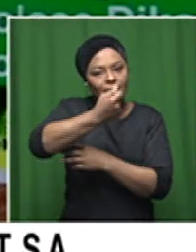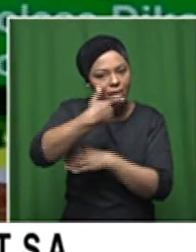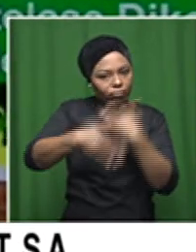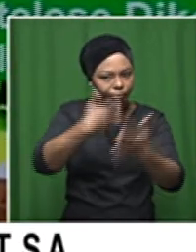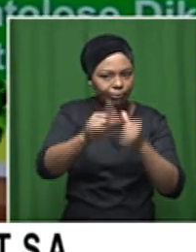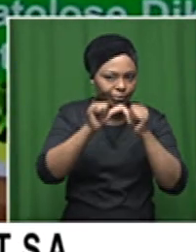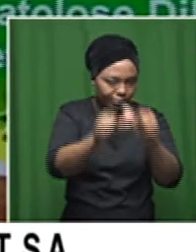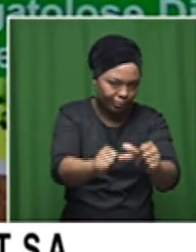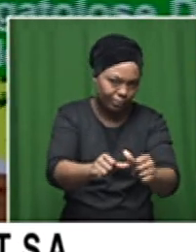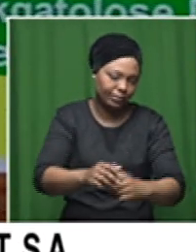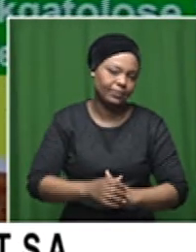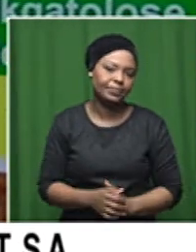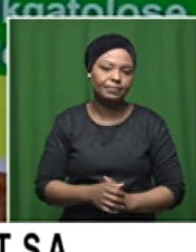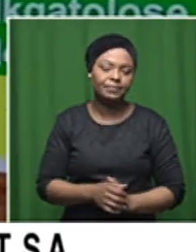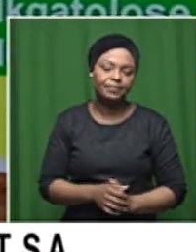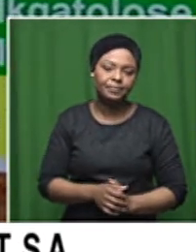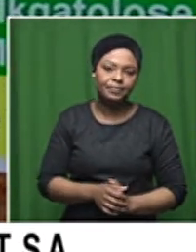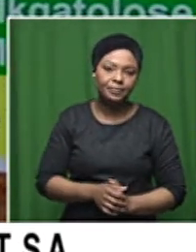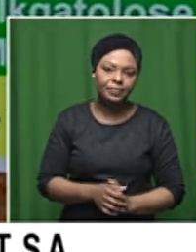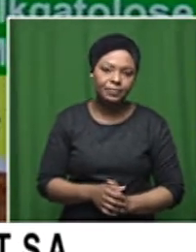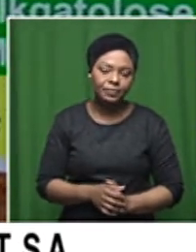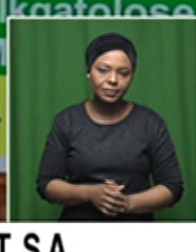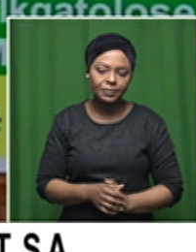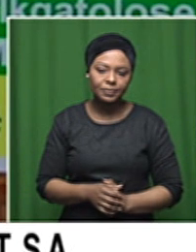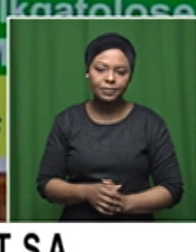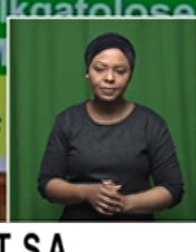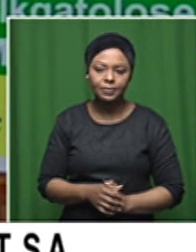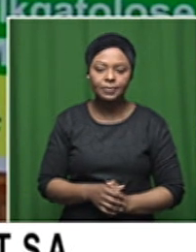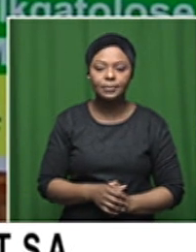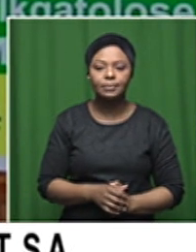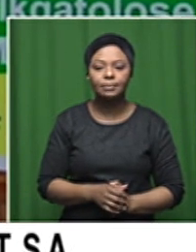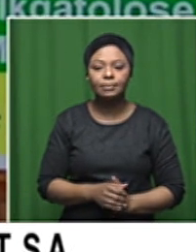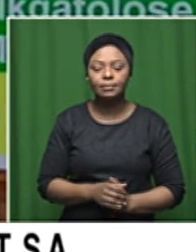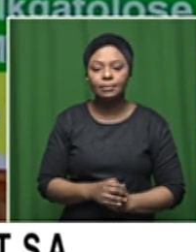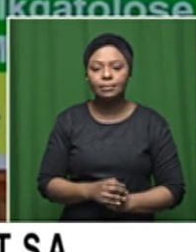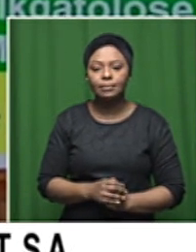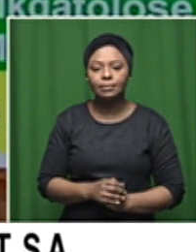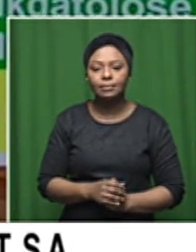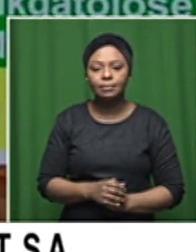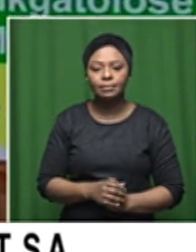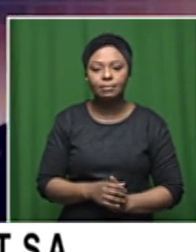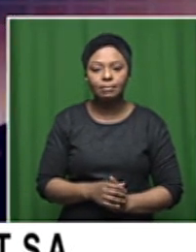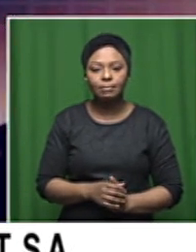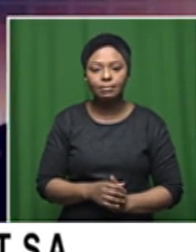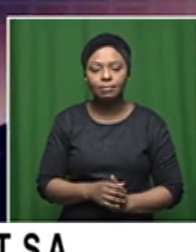of medication. Silwane Gagau, SABC News, Mahikeng.